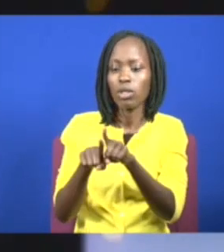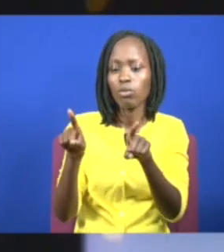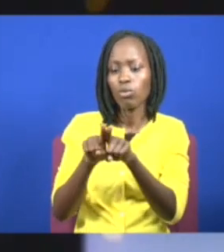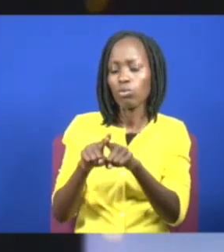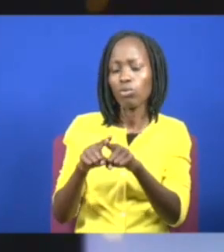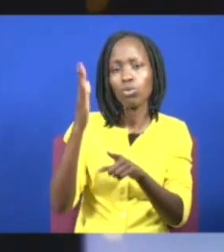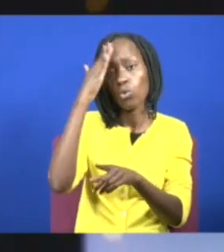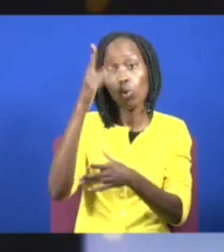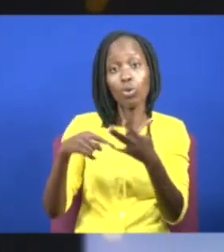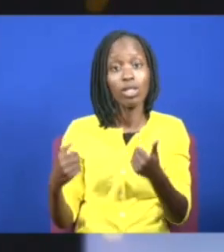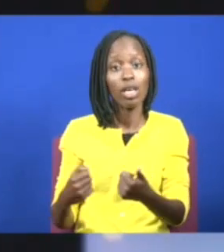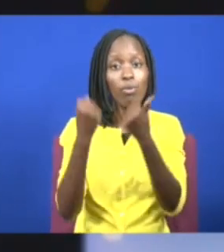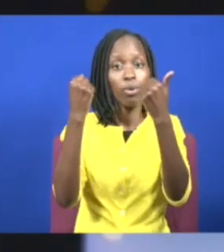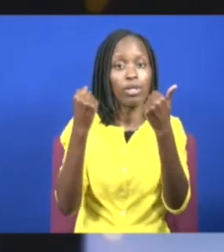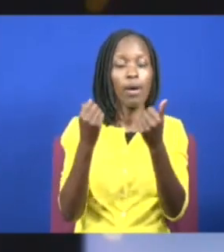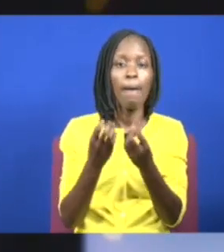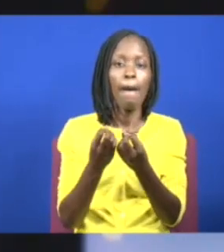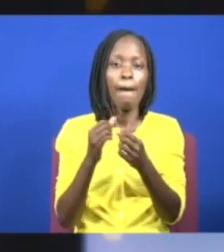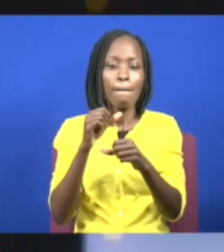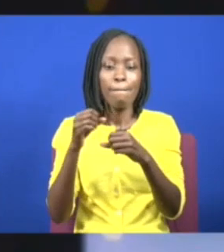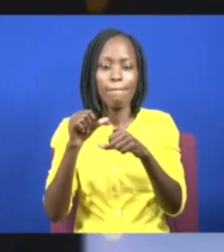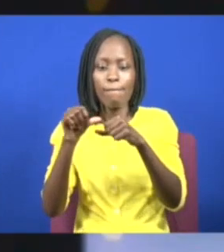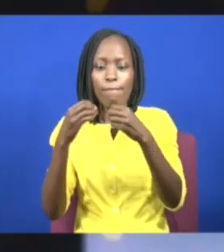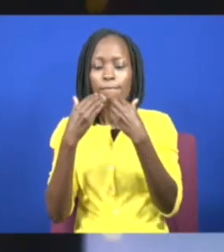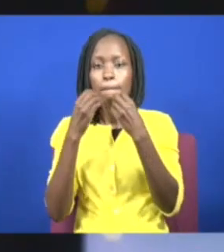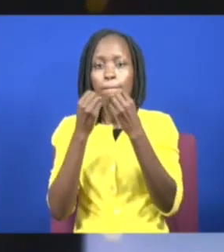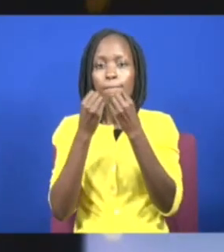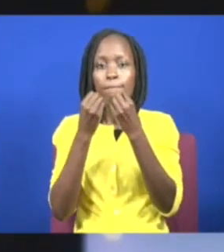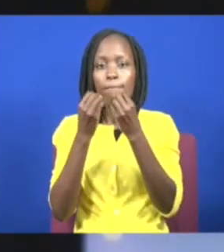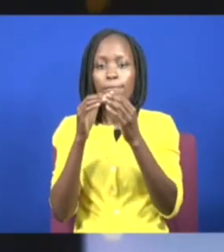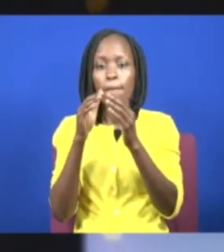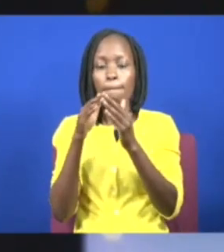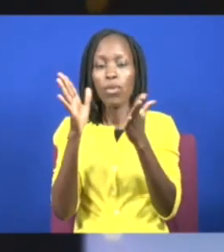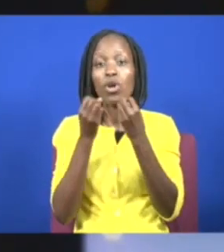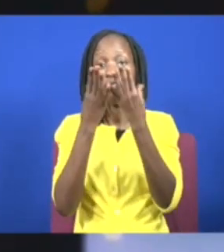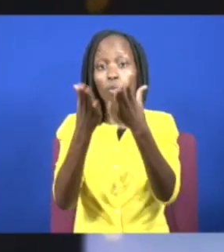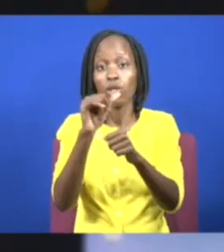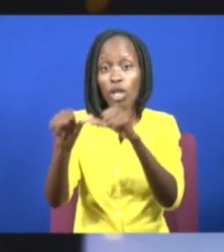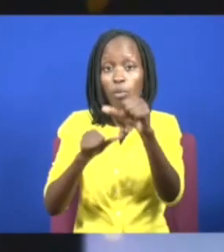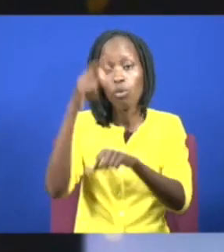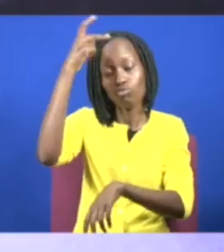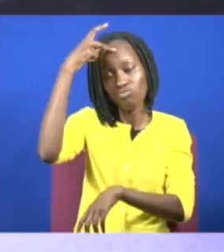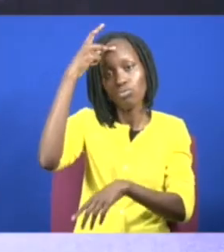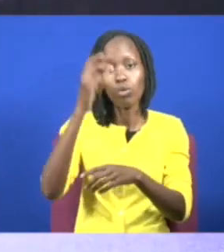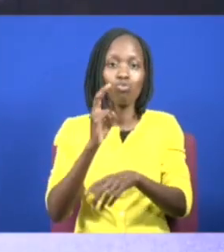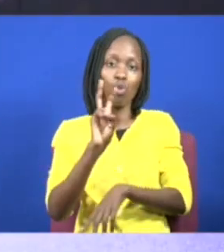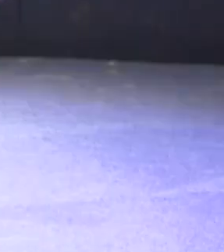the things that have been happening and more details on what is happening at SITAM, please watch this